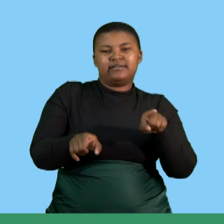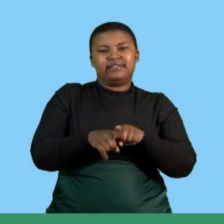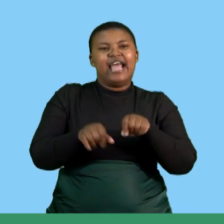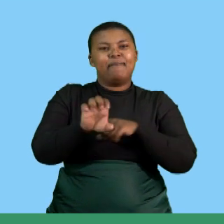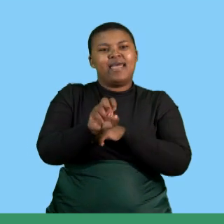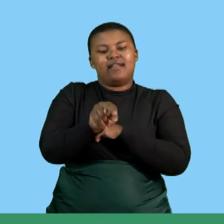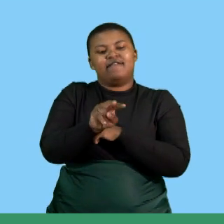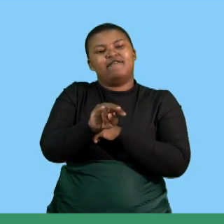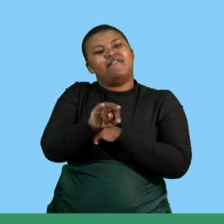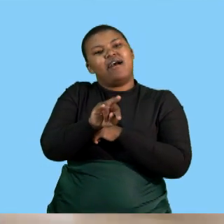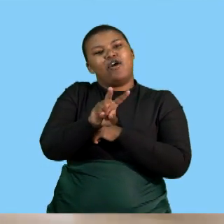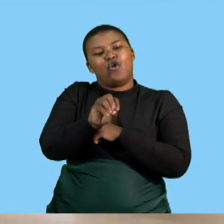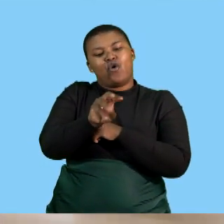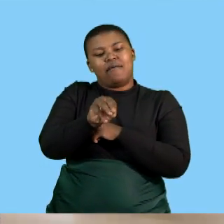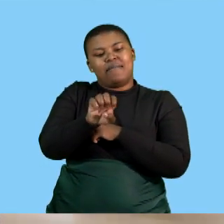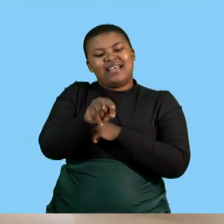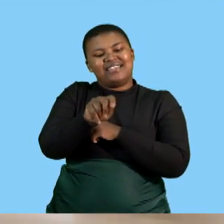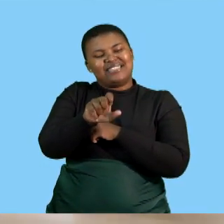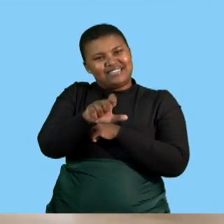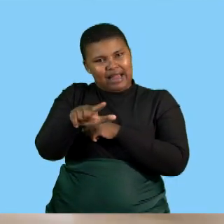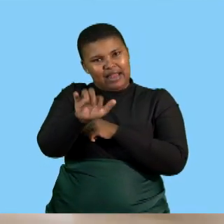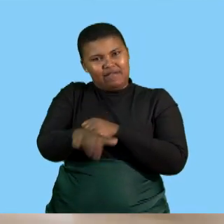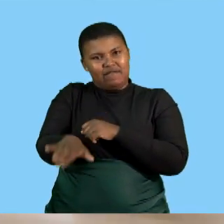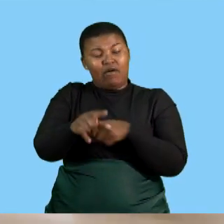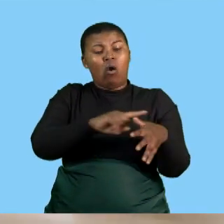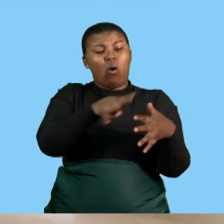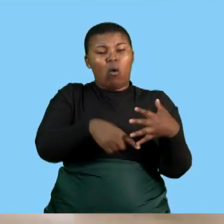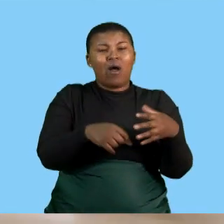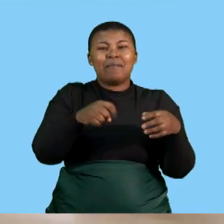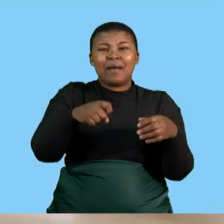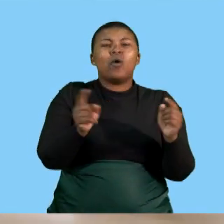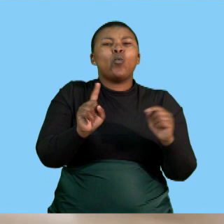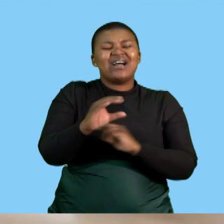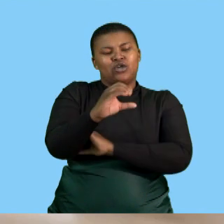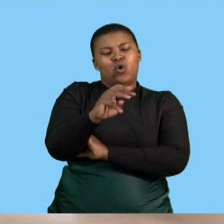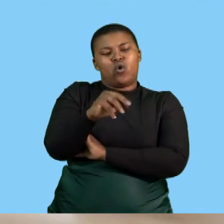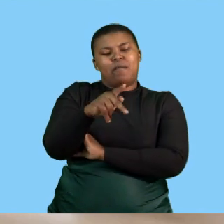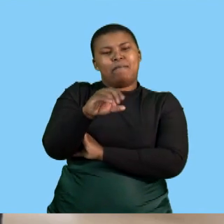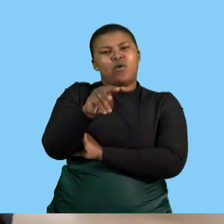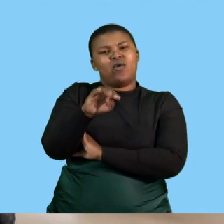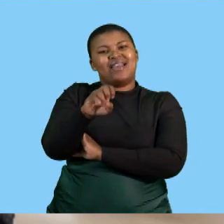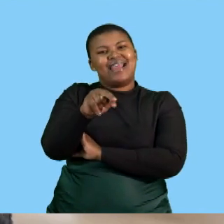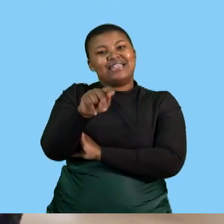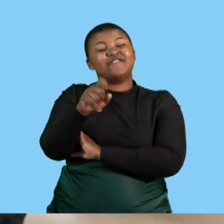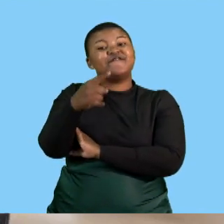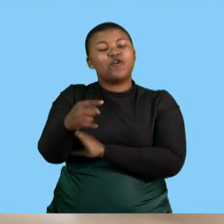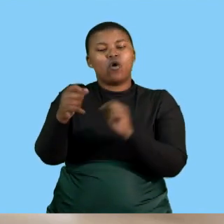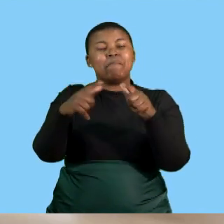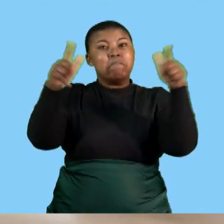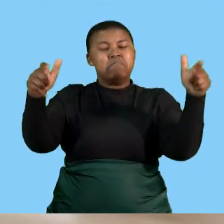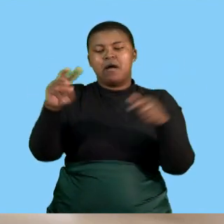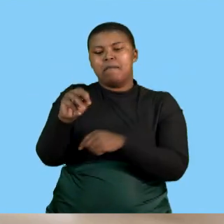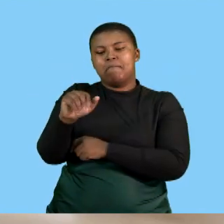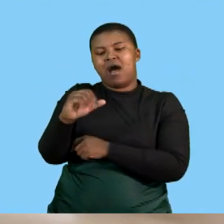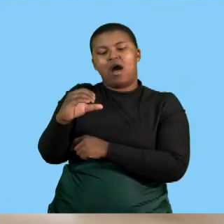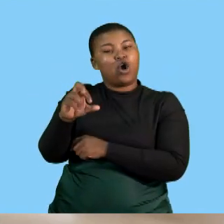environment, which is all components of our macro environment, which is then our broader environment, which has an